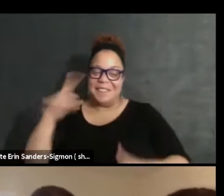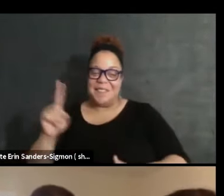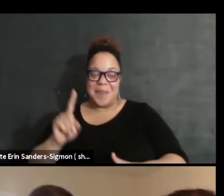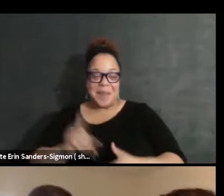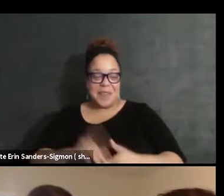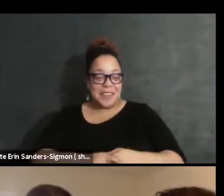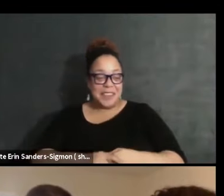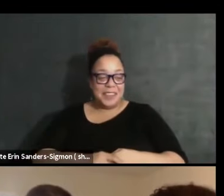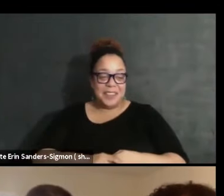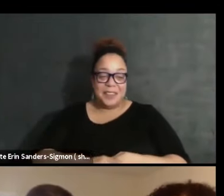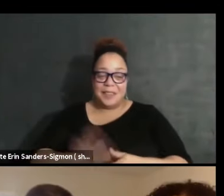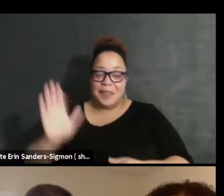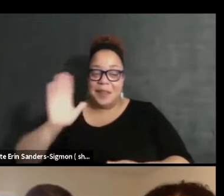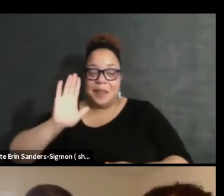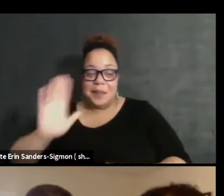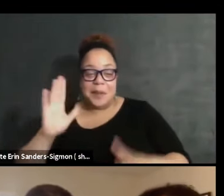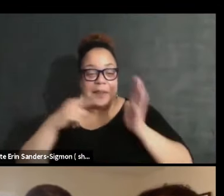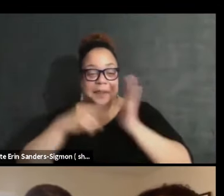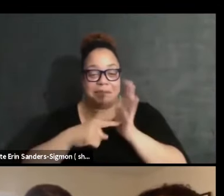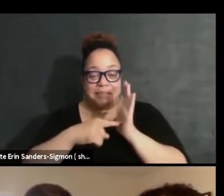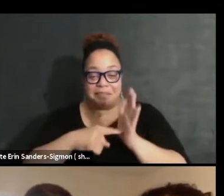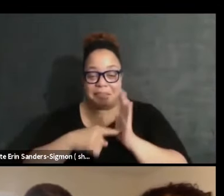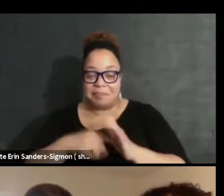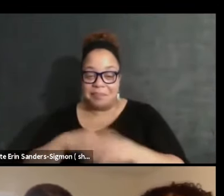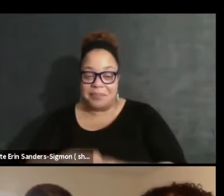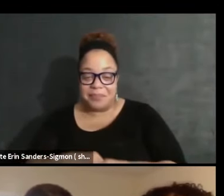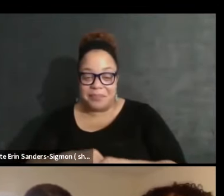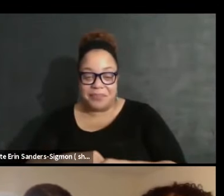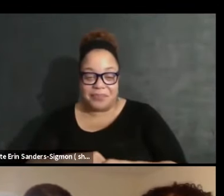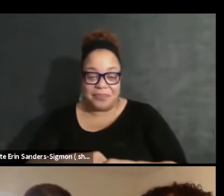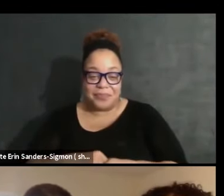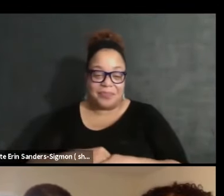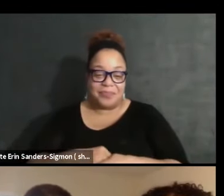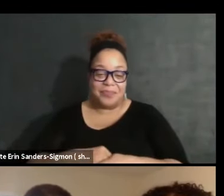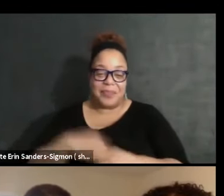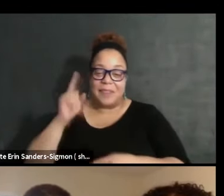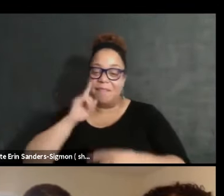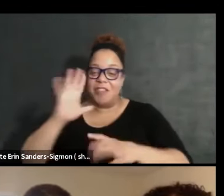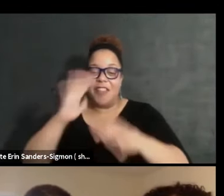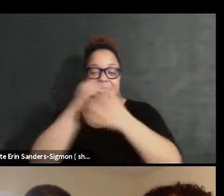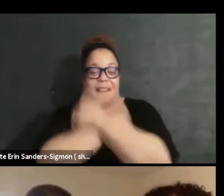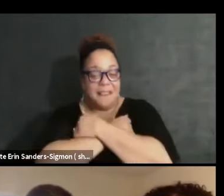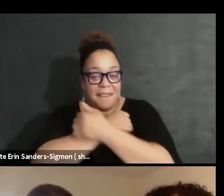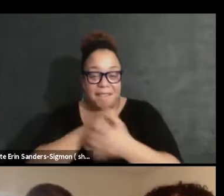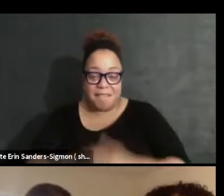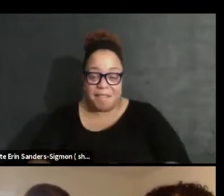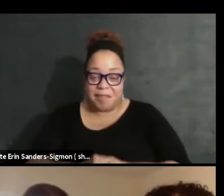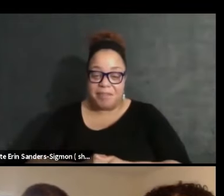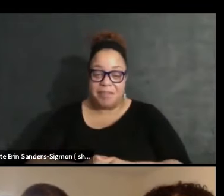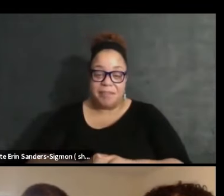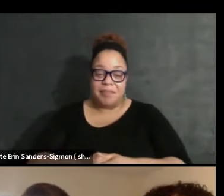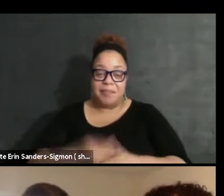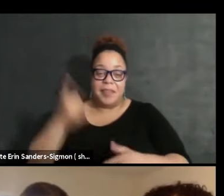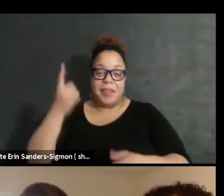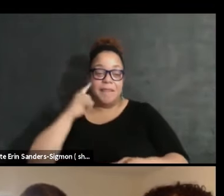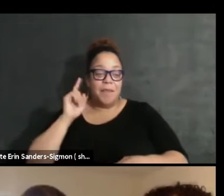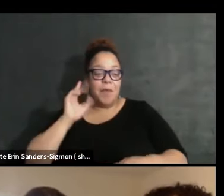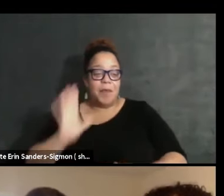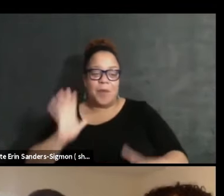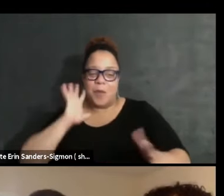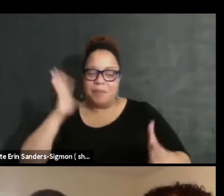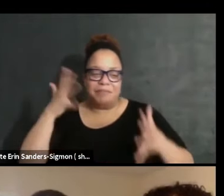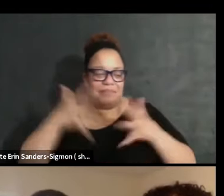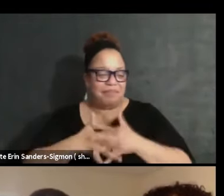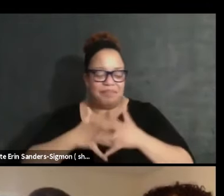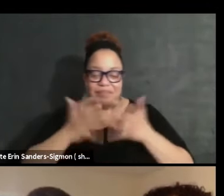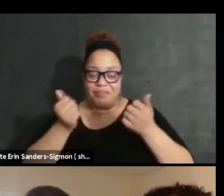example, for your love, for your embodied creativity. Thank you for literally setting the